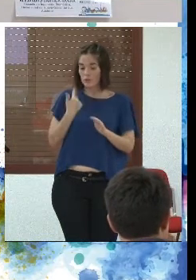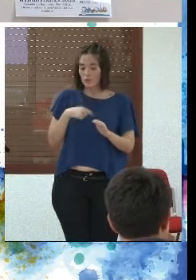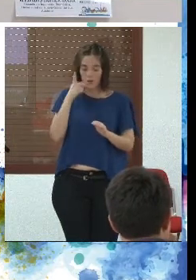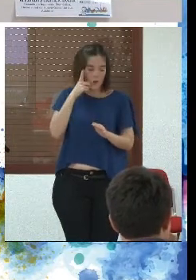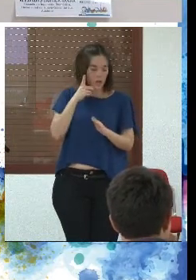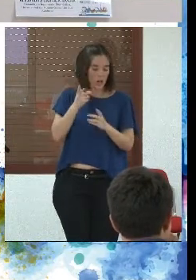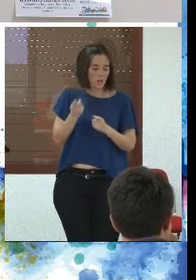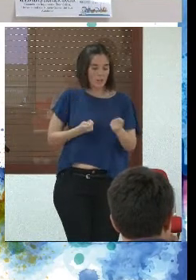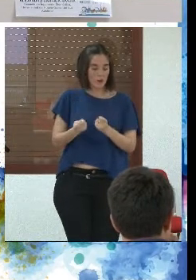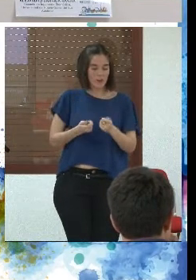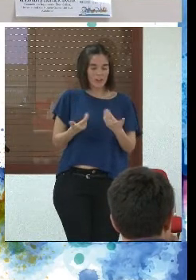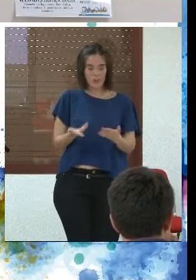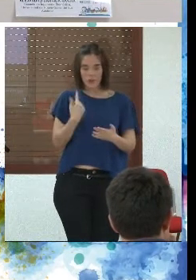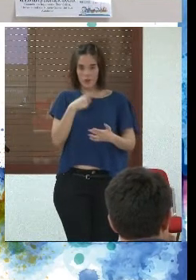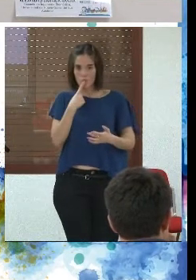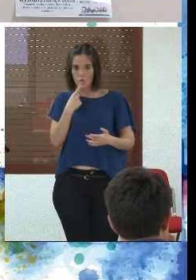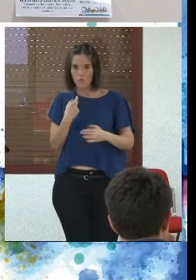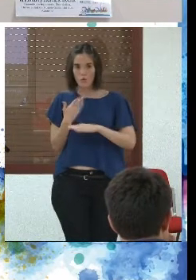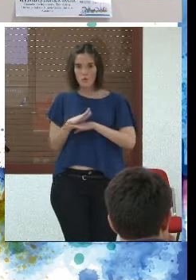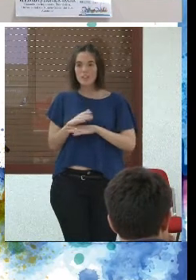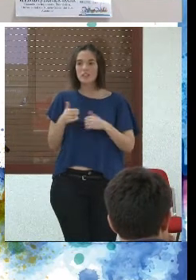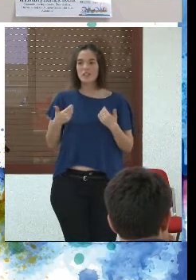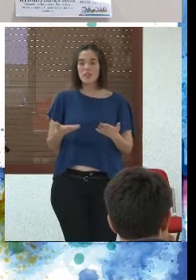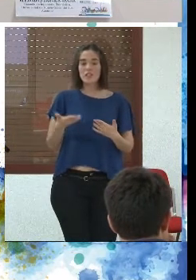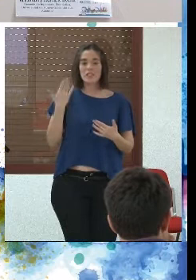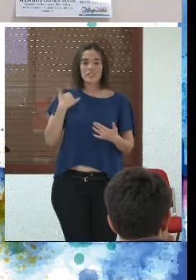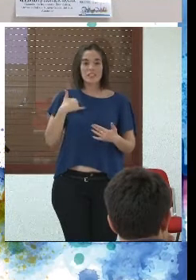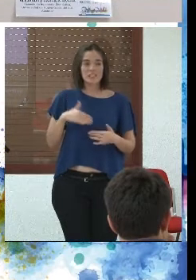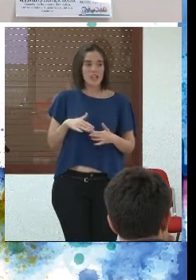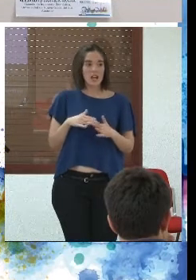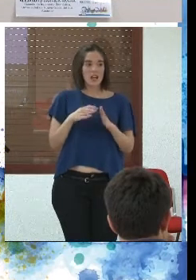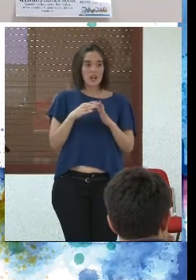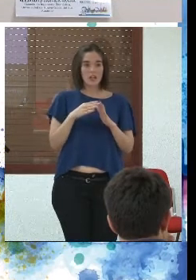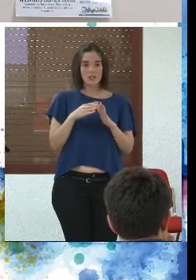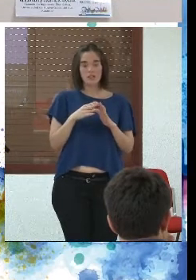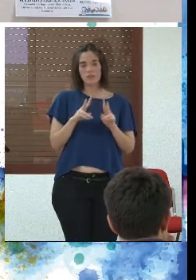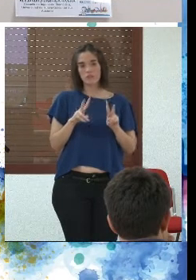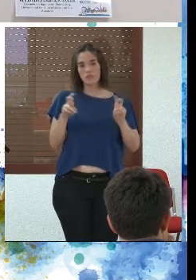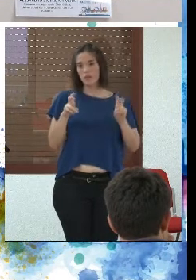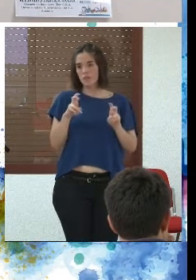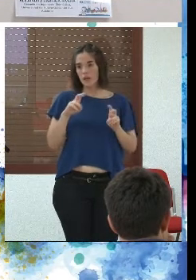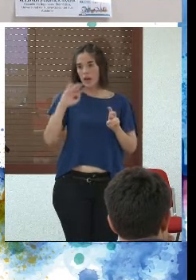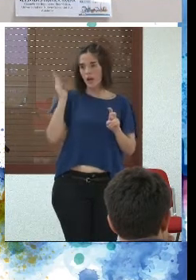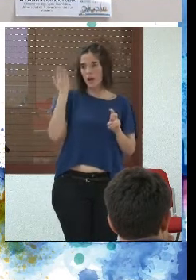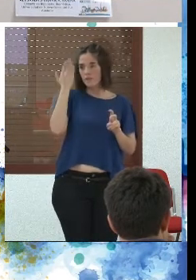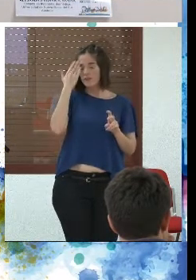I'm trying to operate the presentation with my mobile phone, and